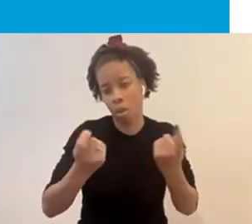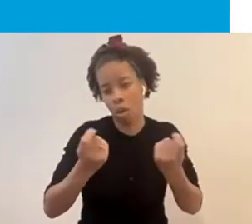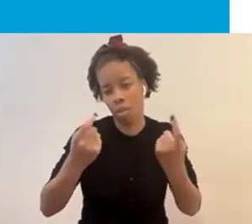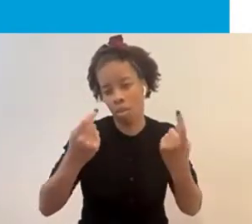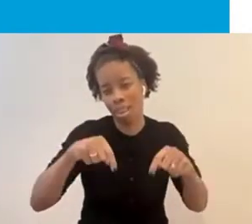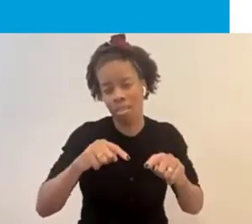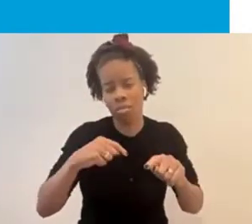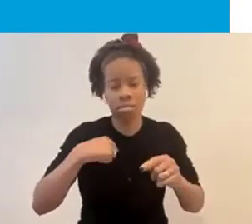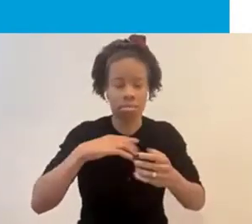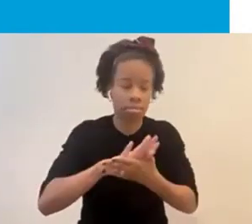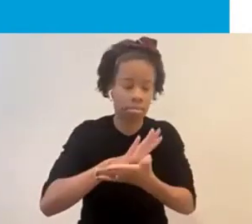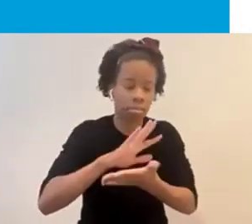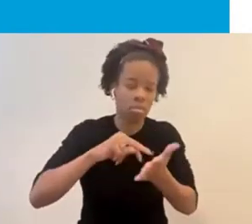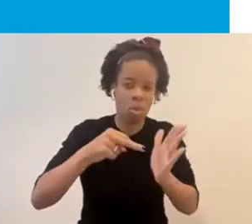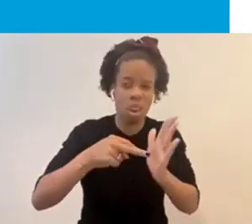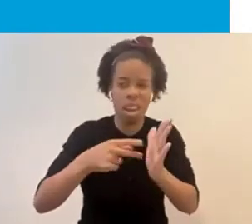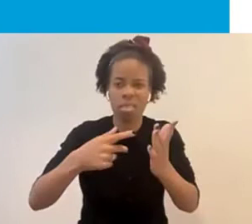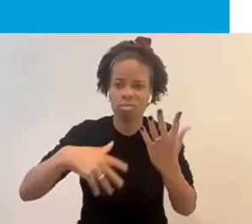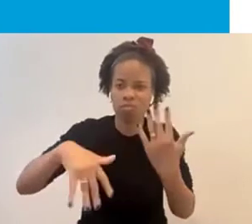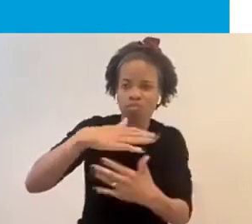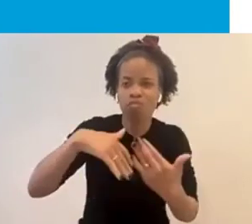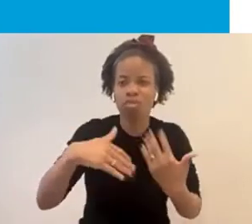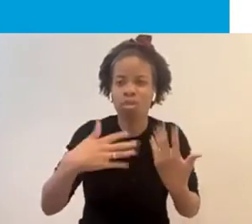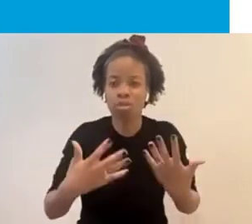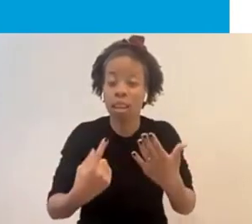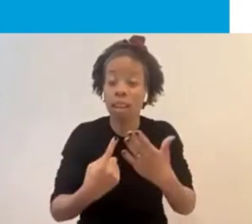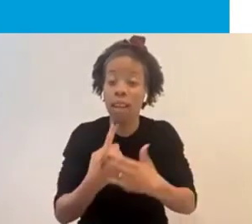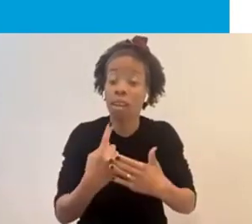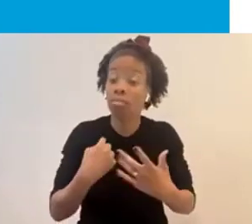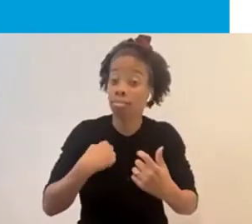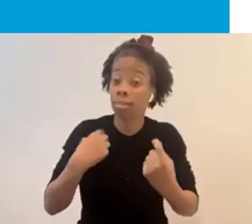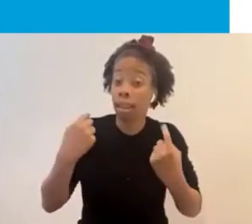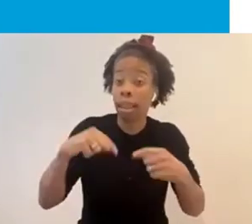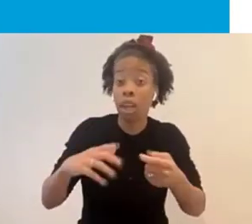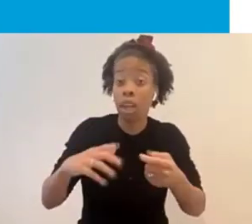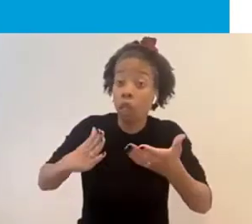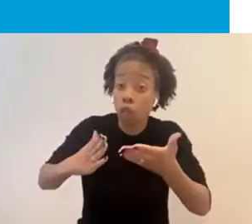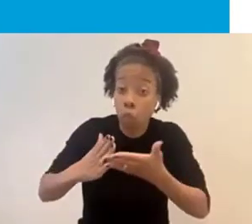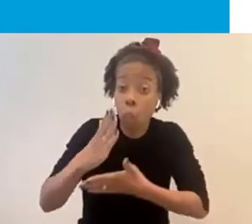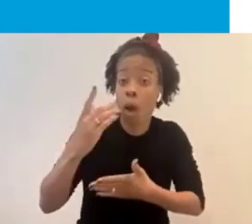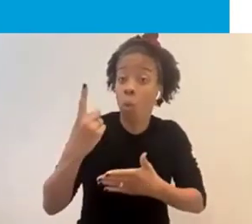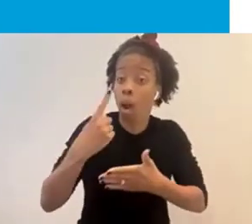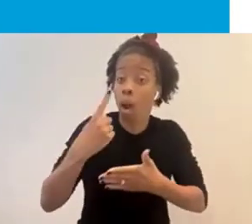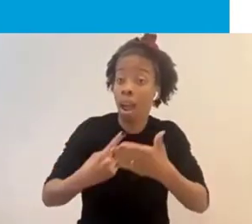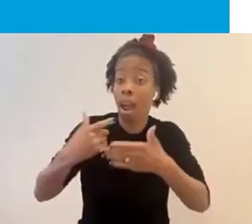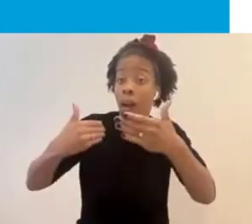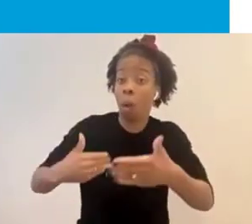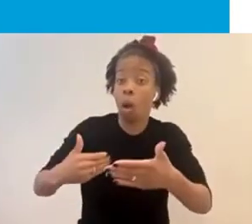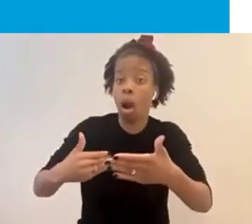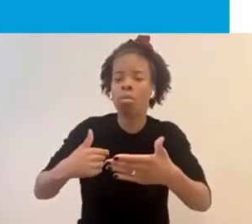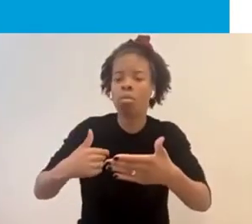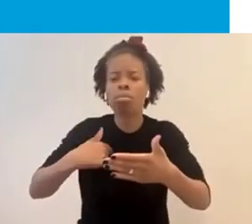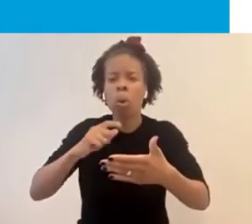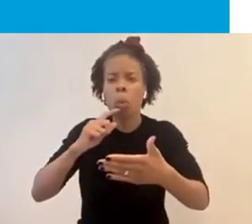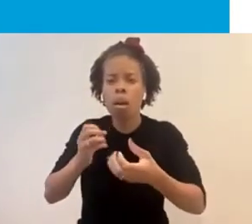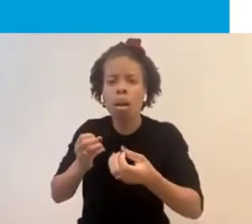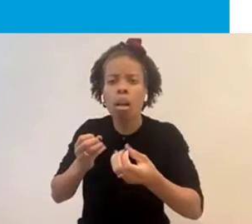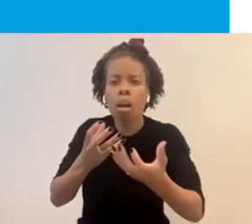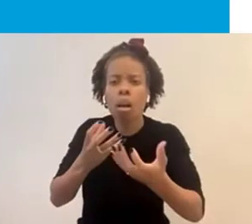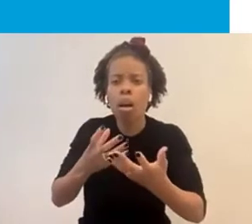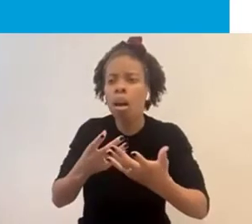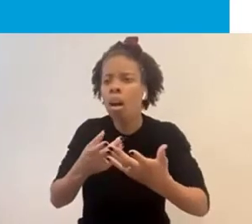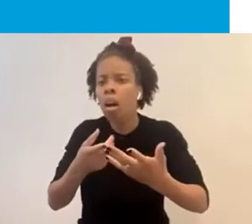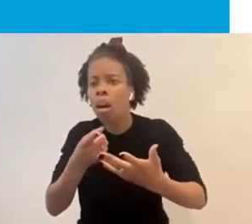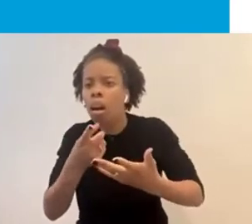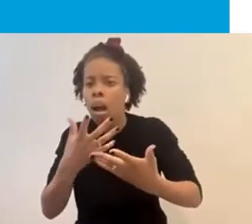organising team for today's event. I'm going to be on hand throughout the next hour and providing some technical support. So if you do have